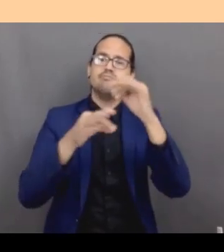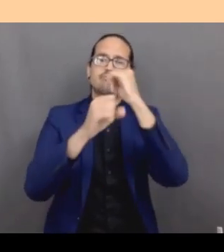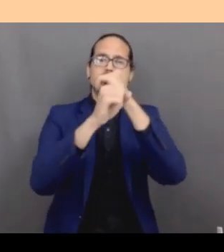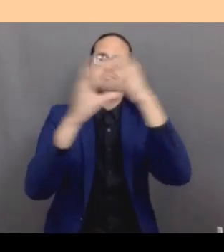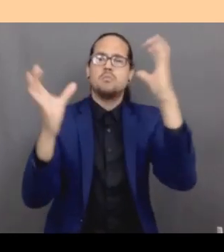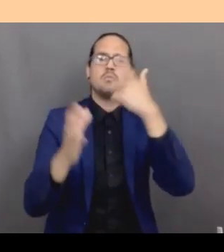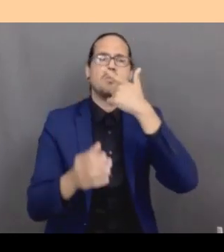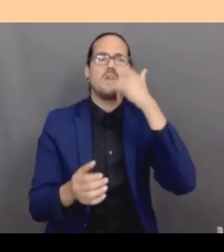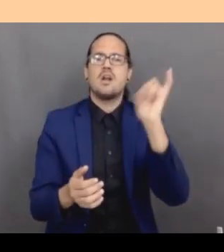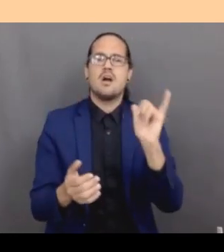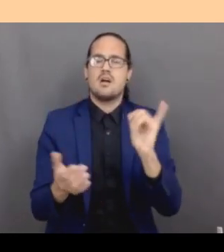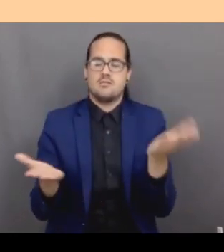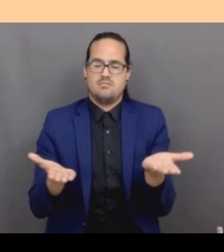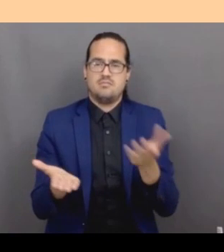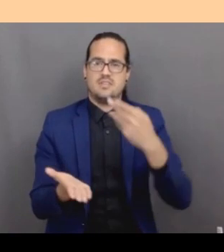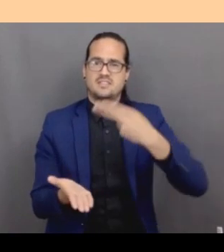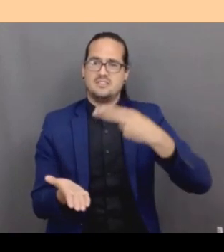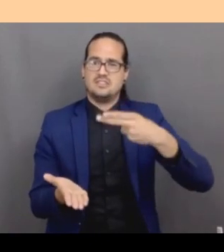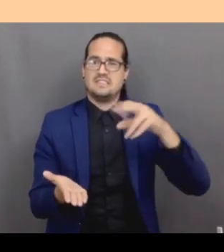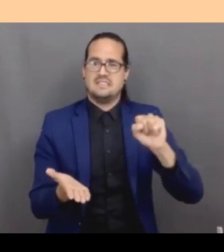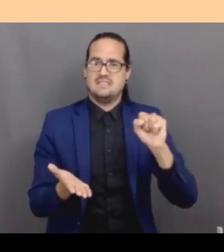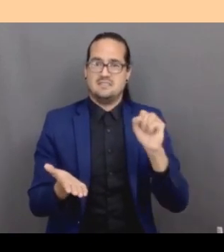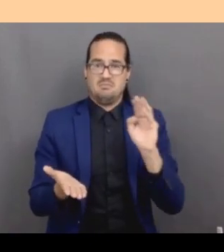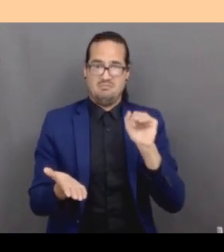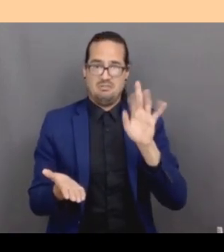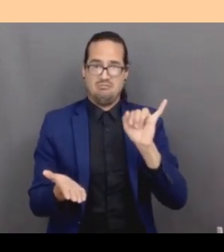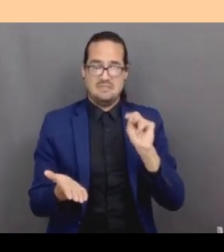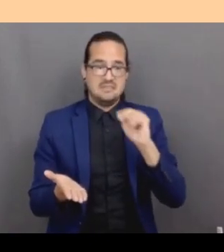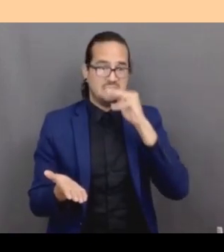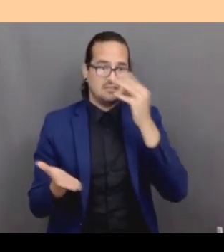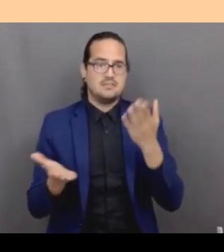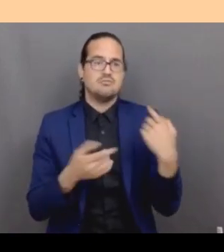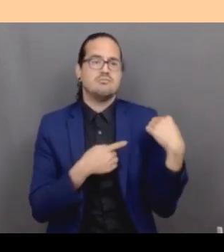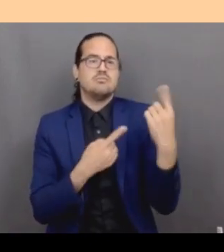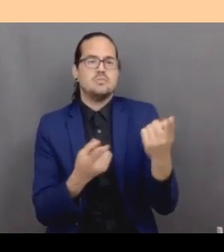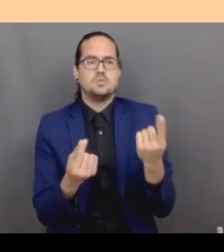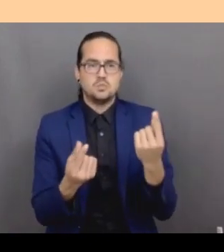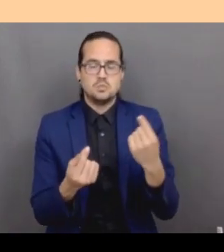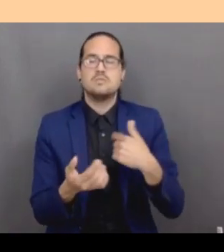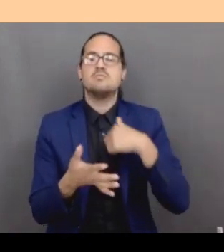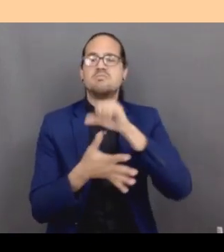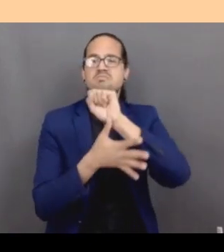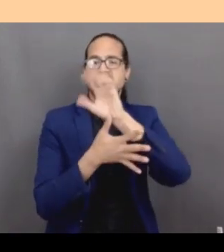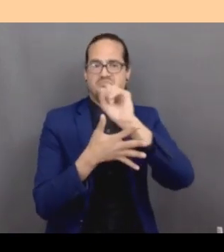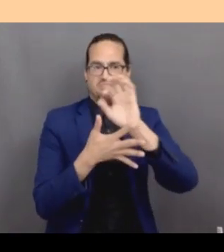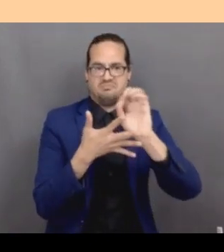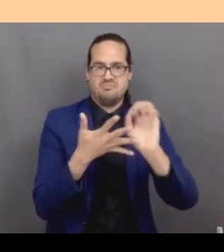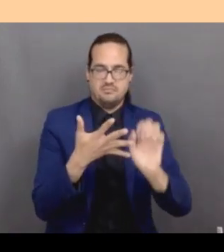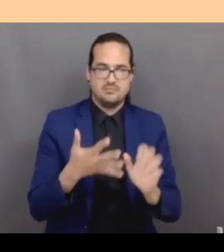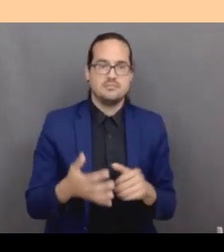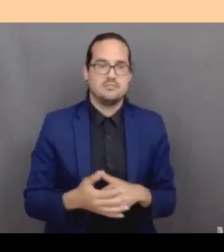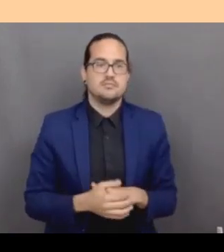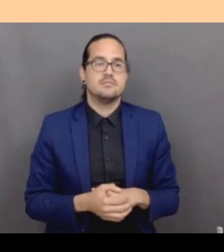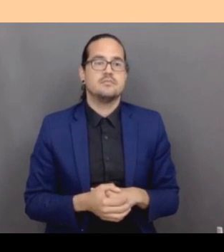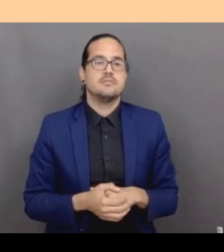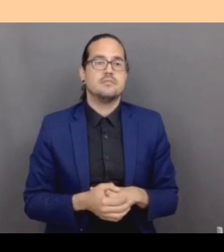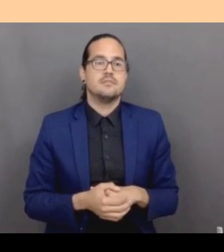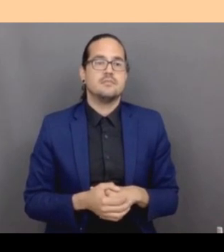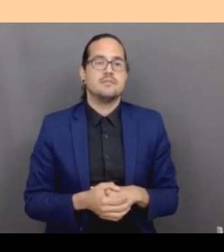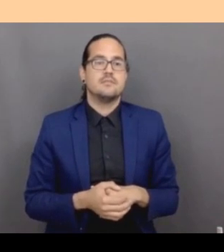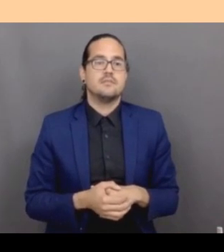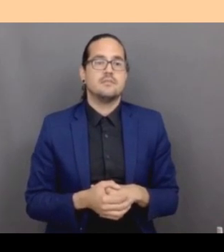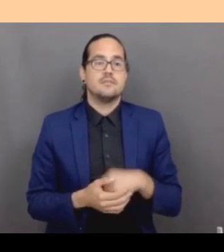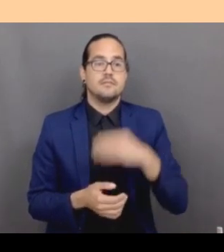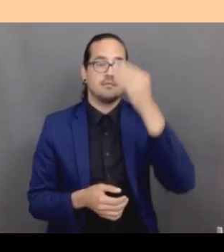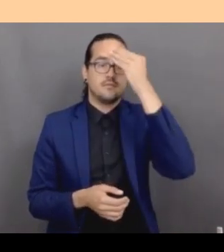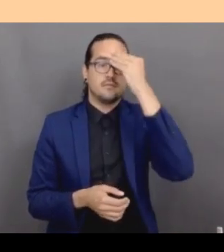do have some prepared notes. I'm going to go ahead and go through some of those. I want to let everyone know that the impact of COVID-19 has